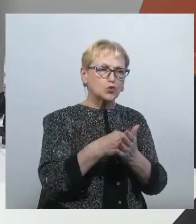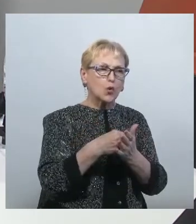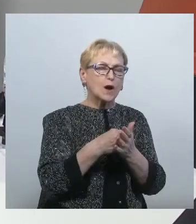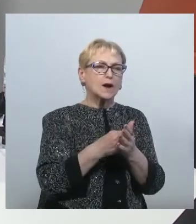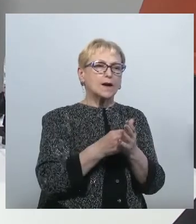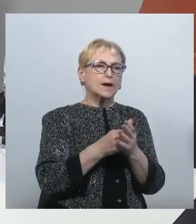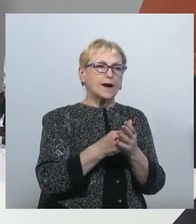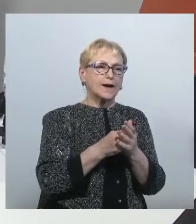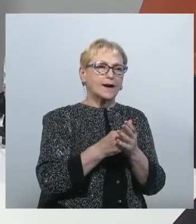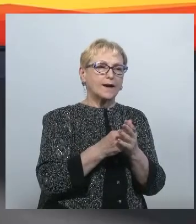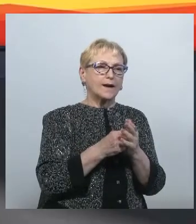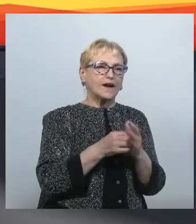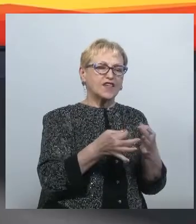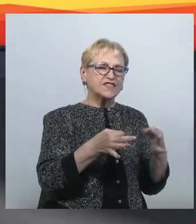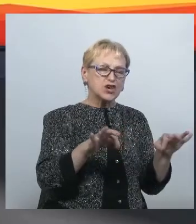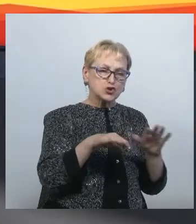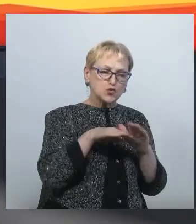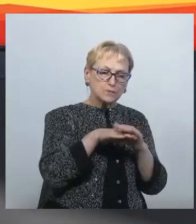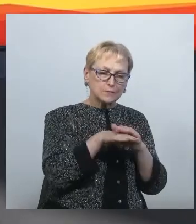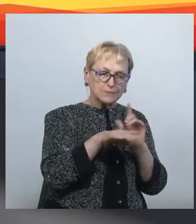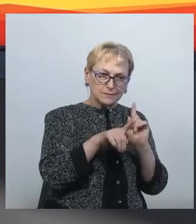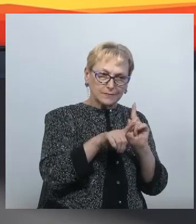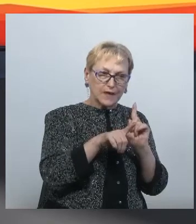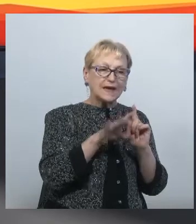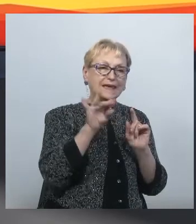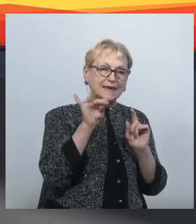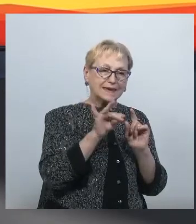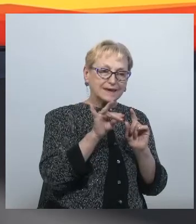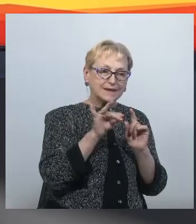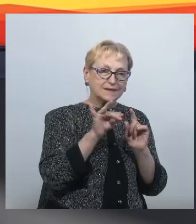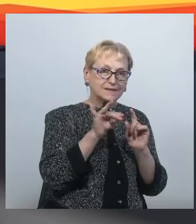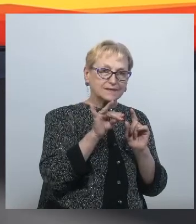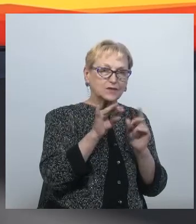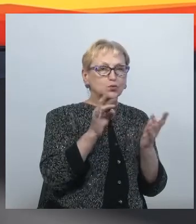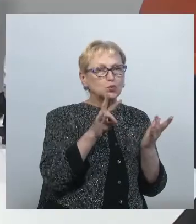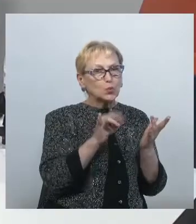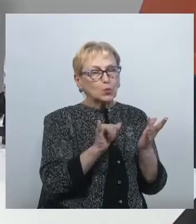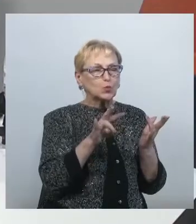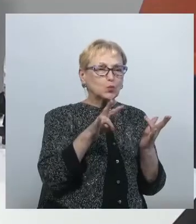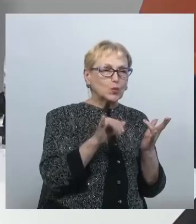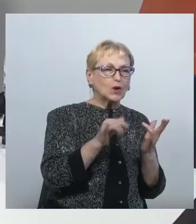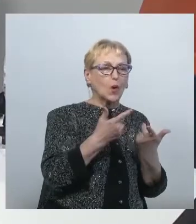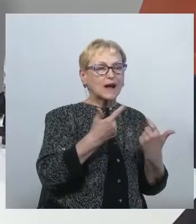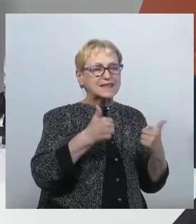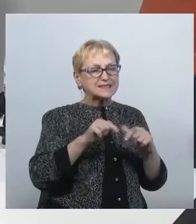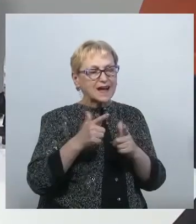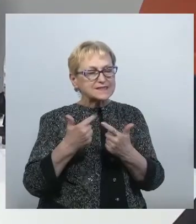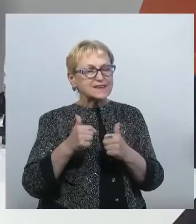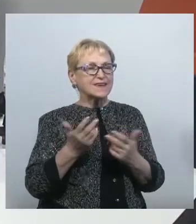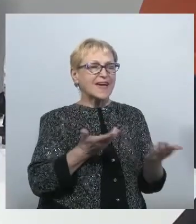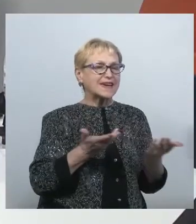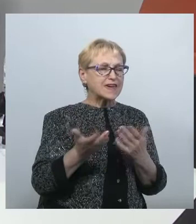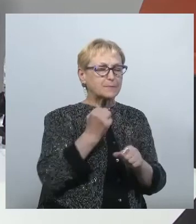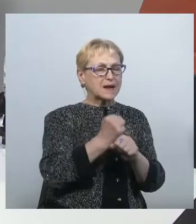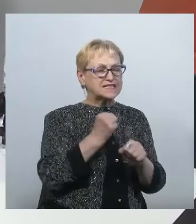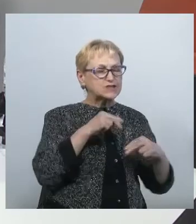niche, declares its part of the work. But not all of these organizations are self-regulating, right?